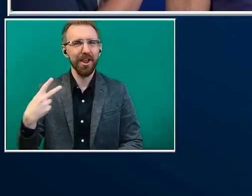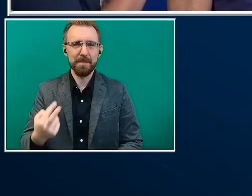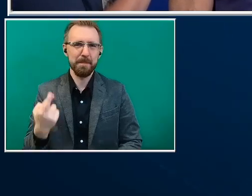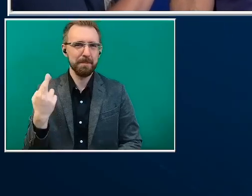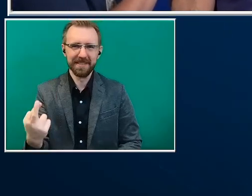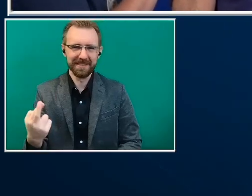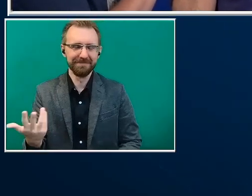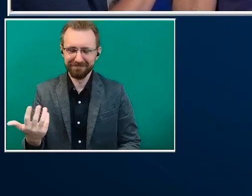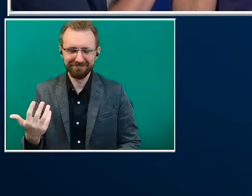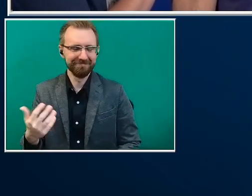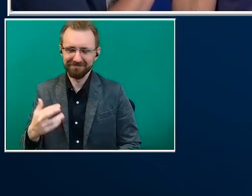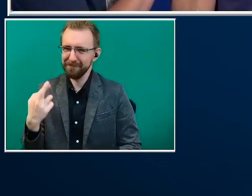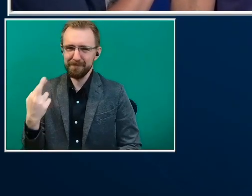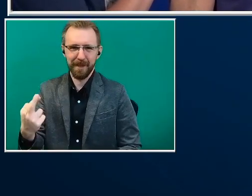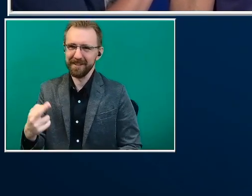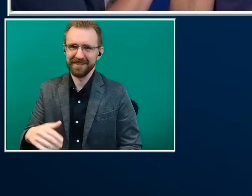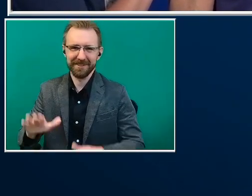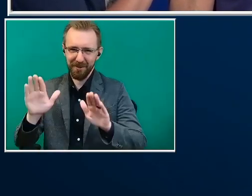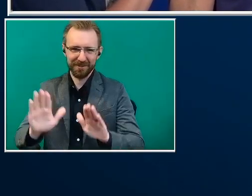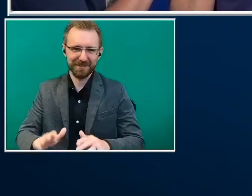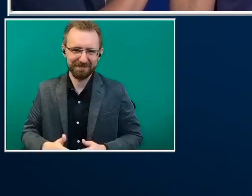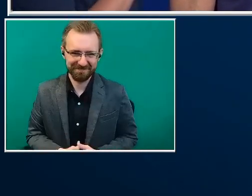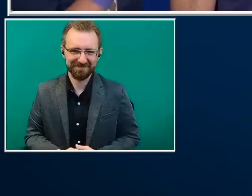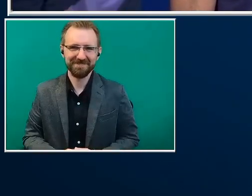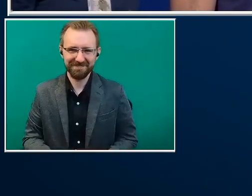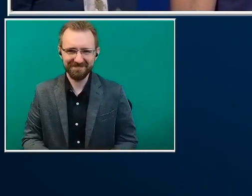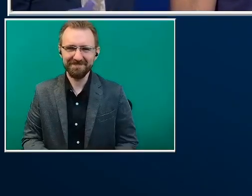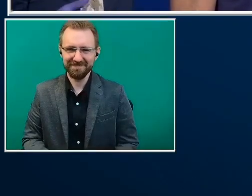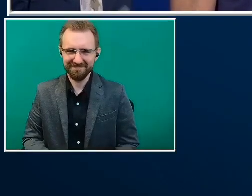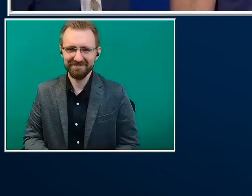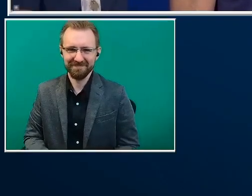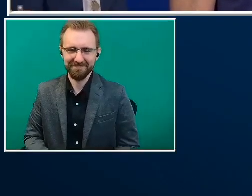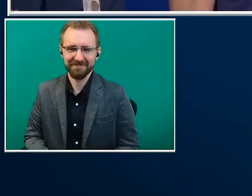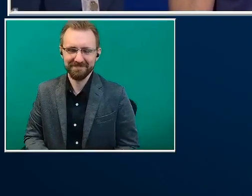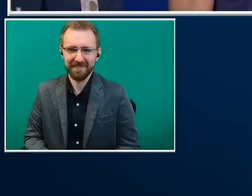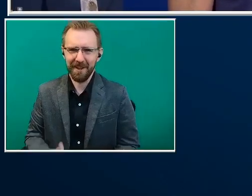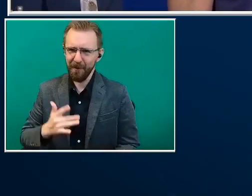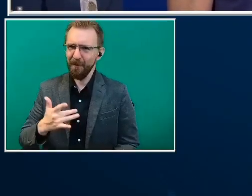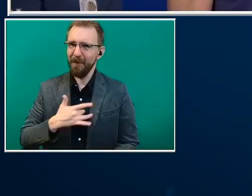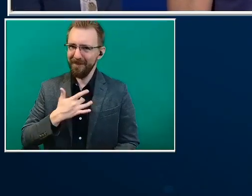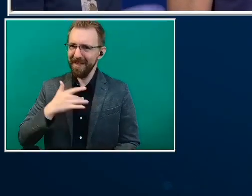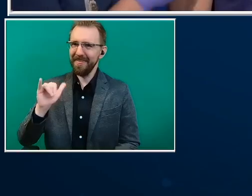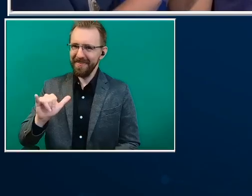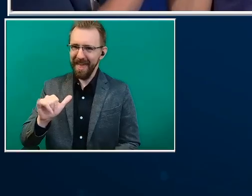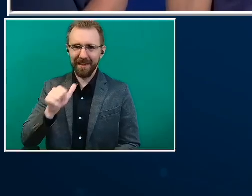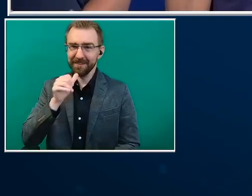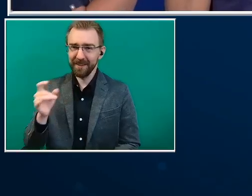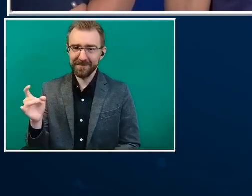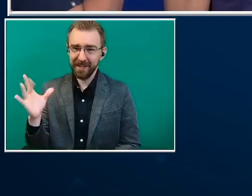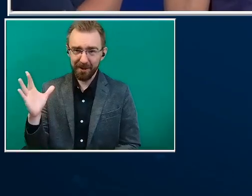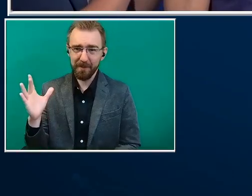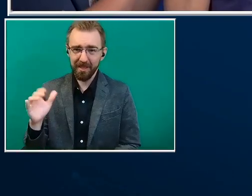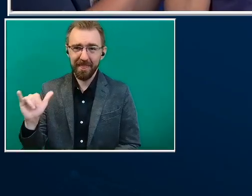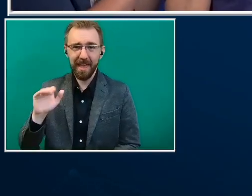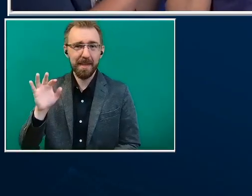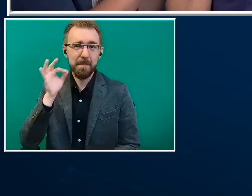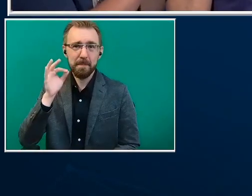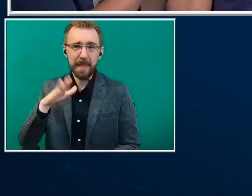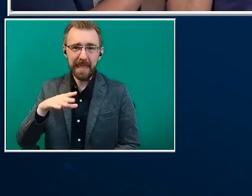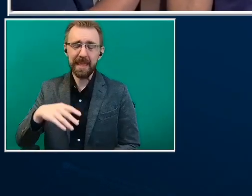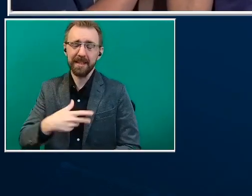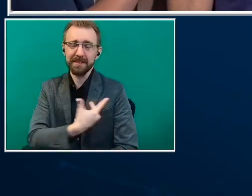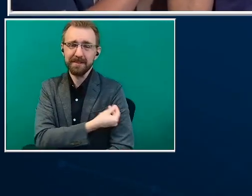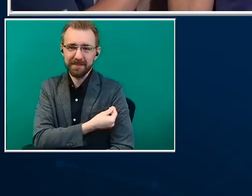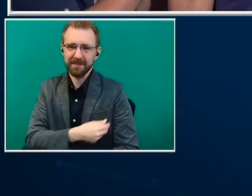That's just right. awesome. Yeah. Oh boy, I felt it, but it's not terrible. Like a little bee sting. Actually, not even bad. It's a bee